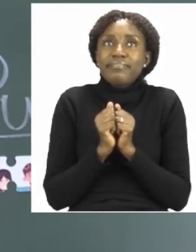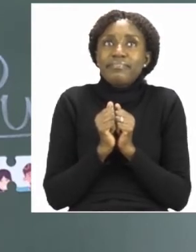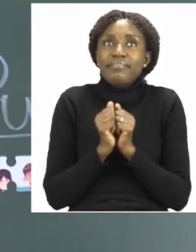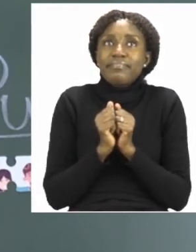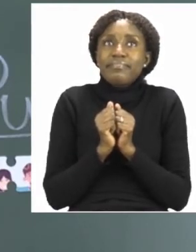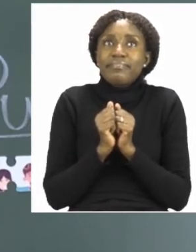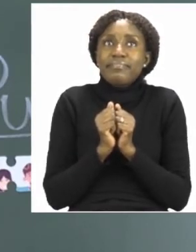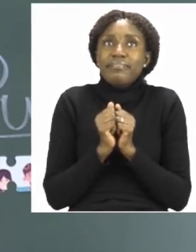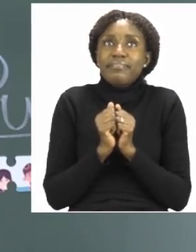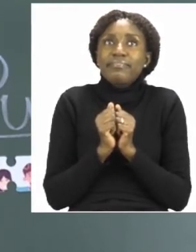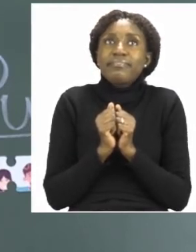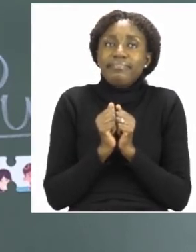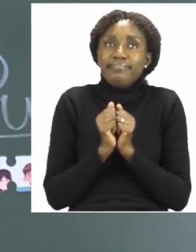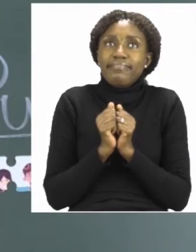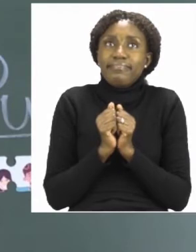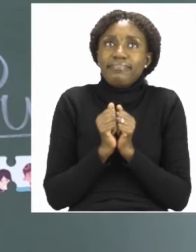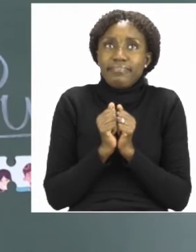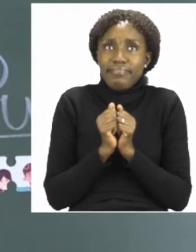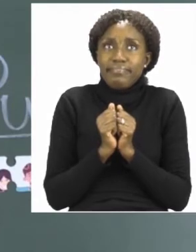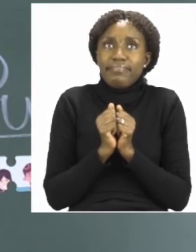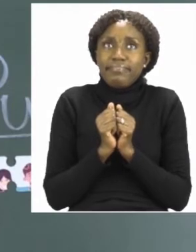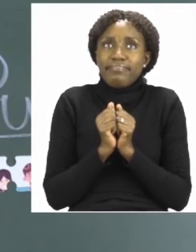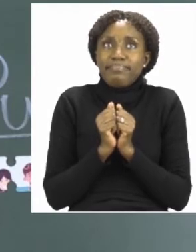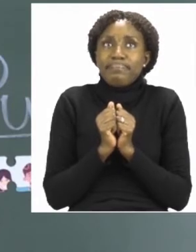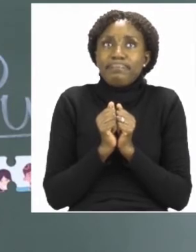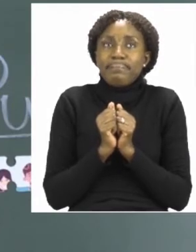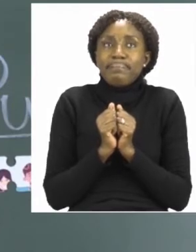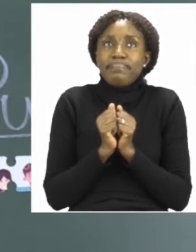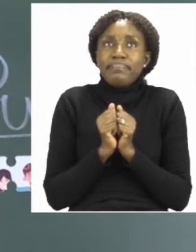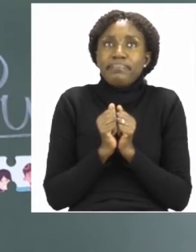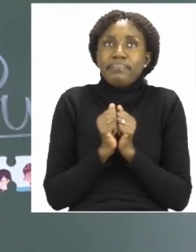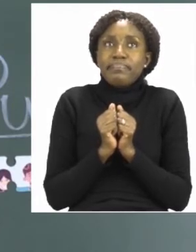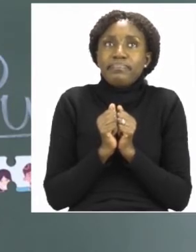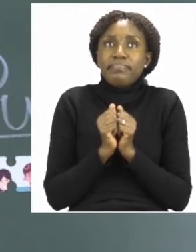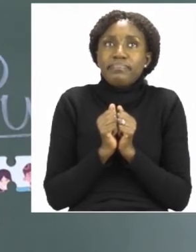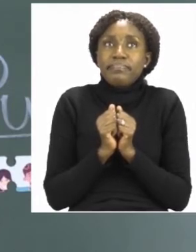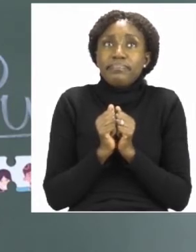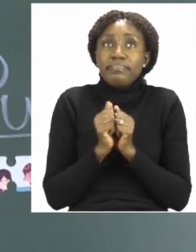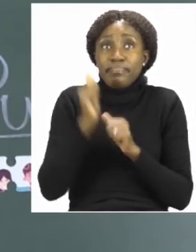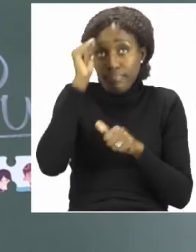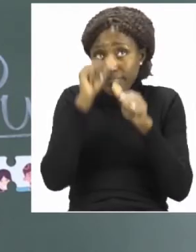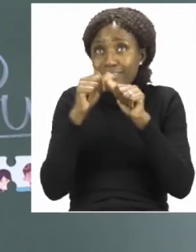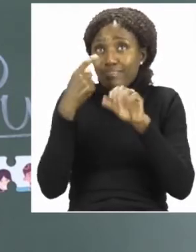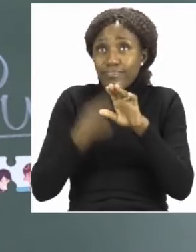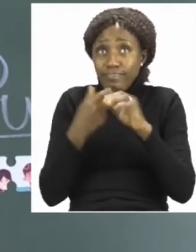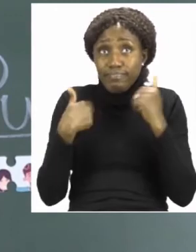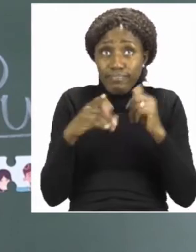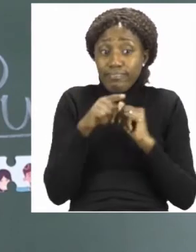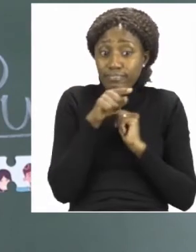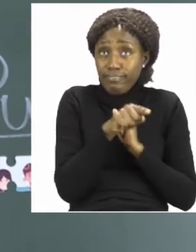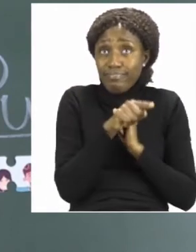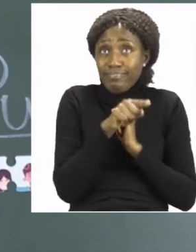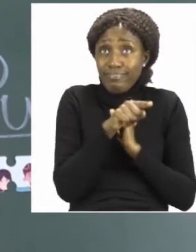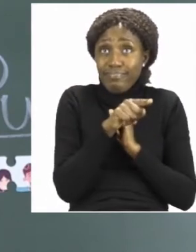my crayon here in the beginning remember everyone you always start at the